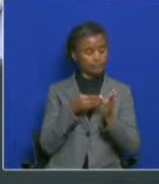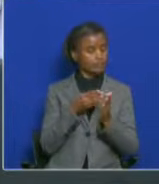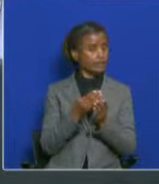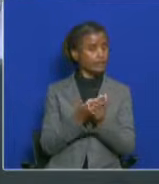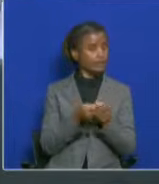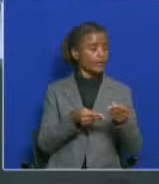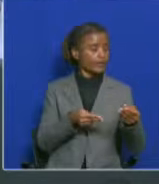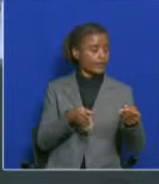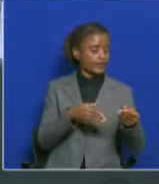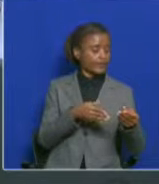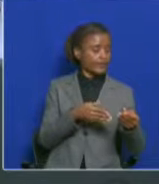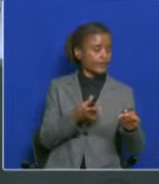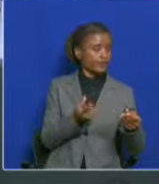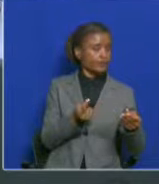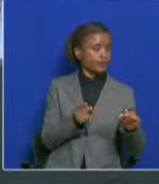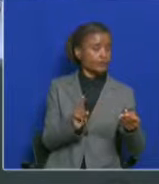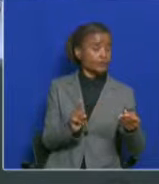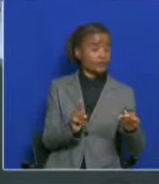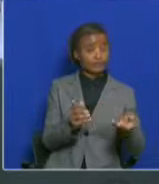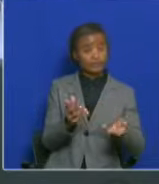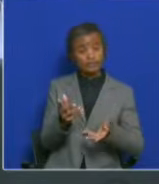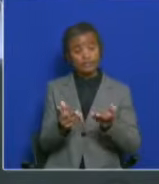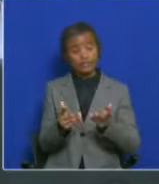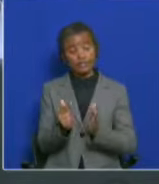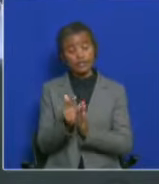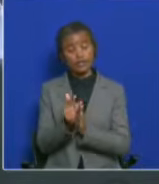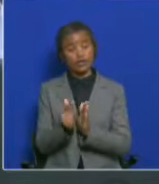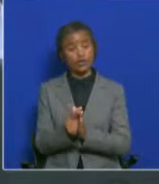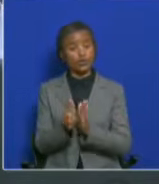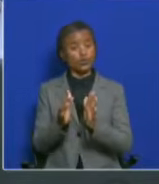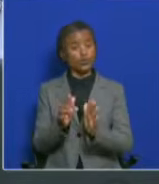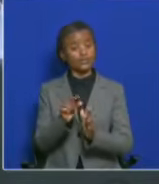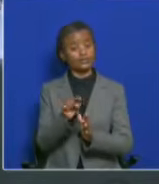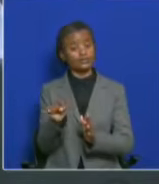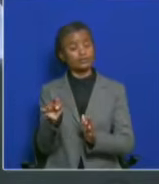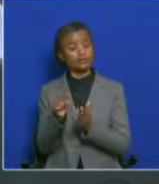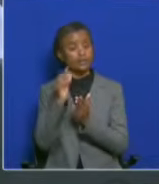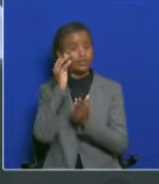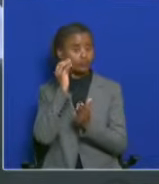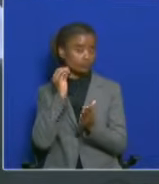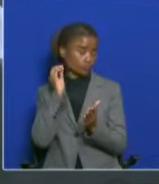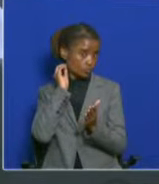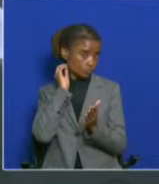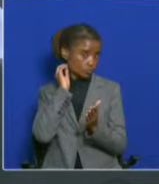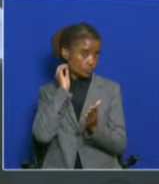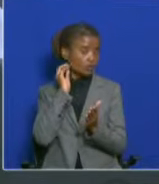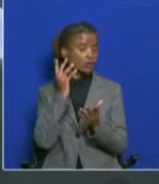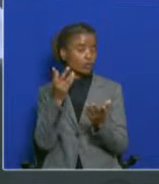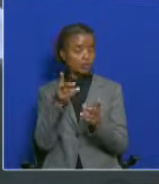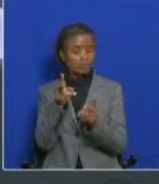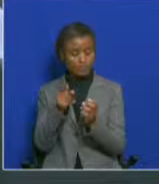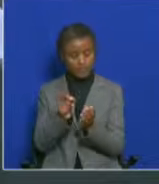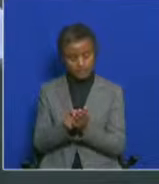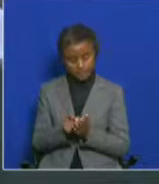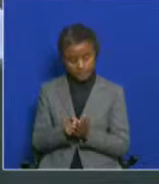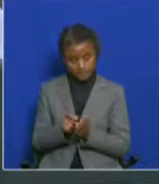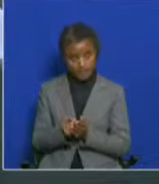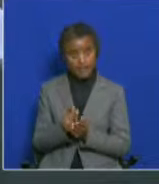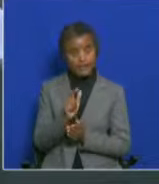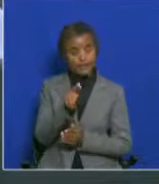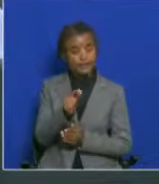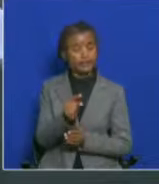the attorneys not make a note of all of them and then make copies for us to be inserted into our